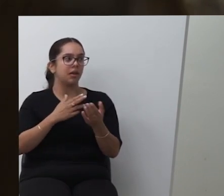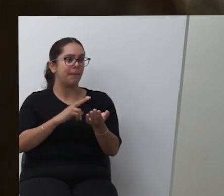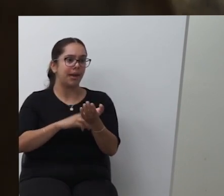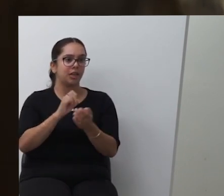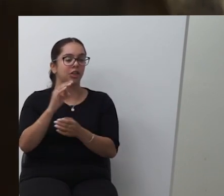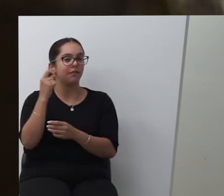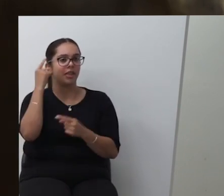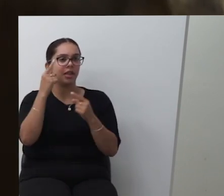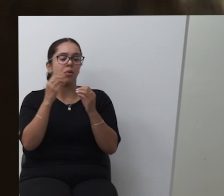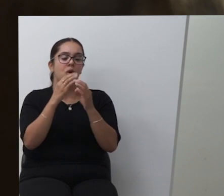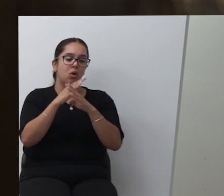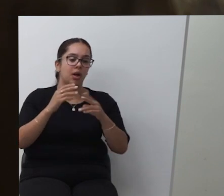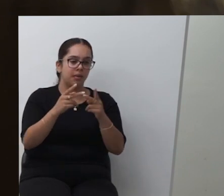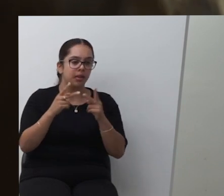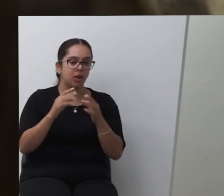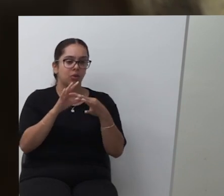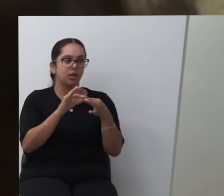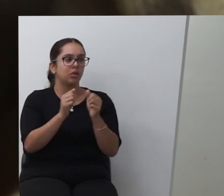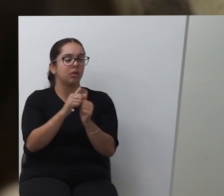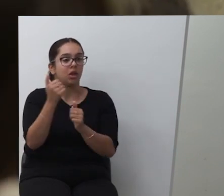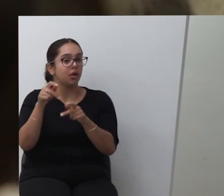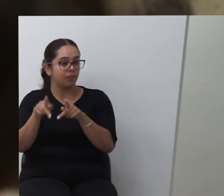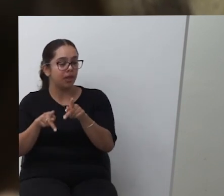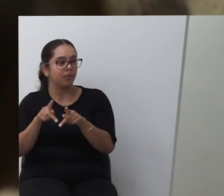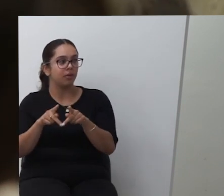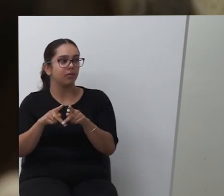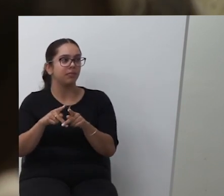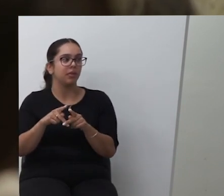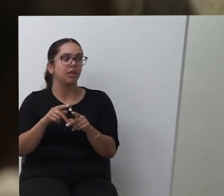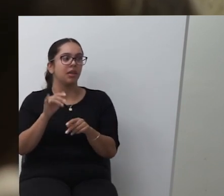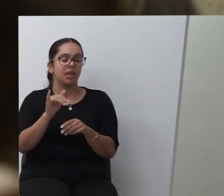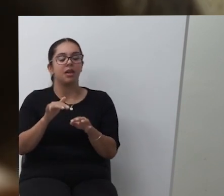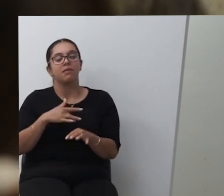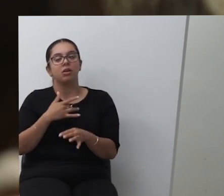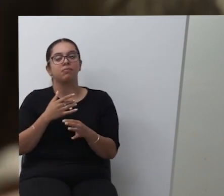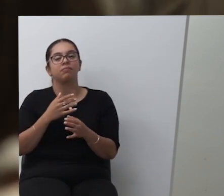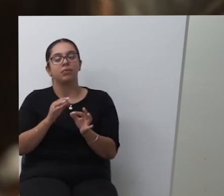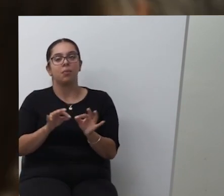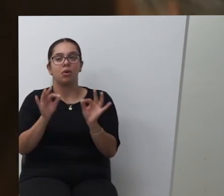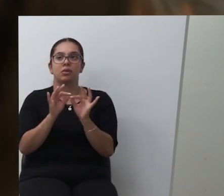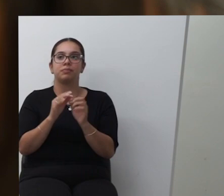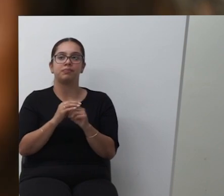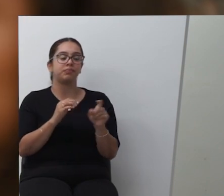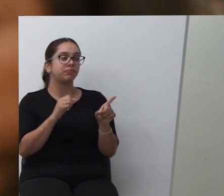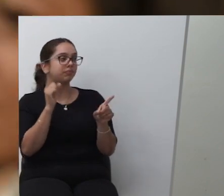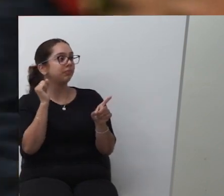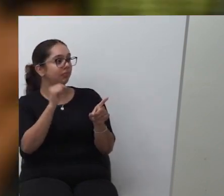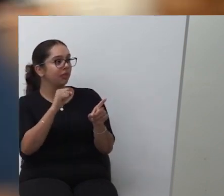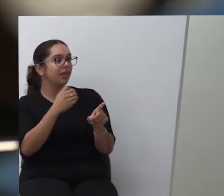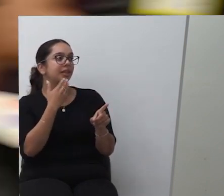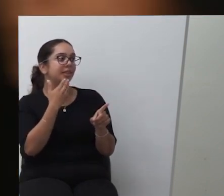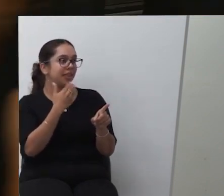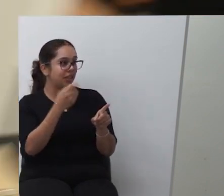more quieter spaces, like relationships with other people, and that felt really important. Yeah. Thank you.